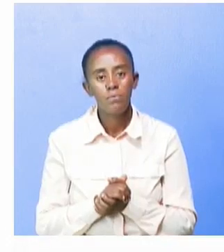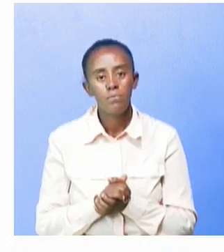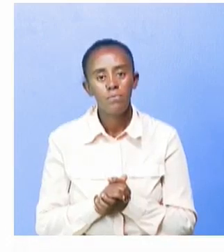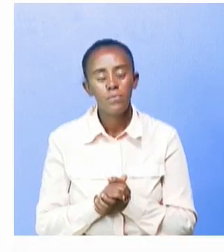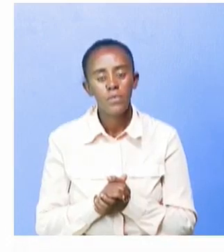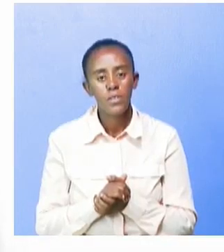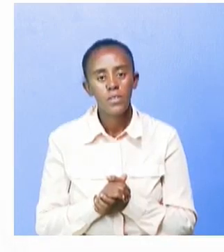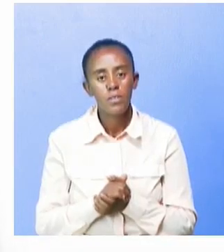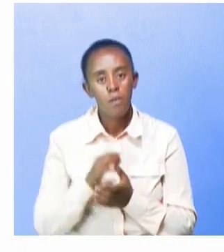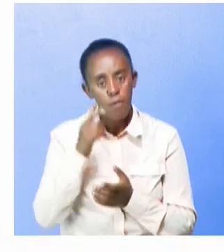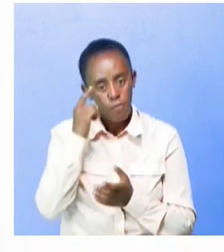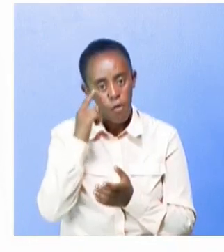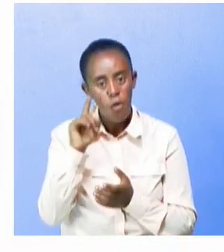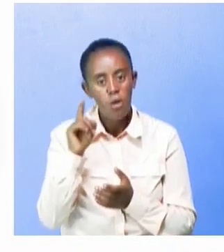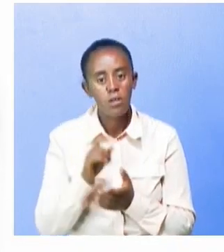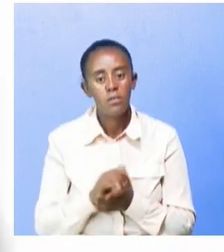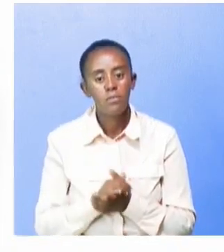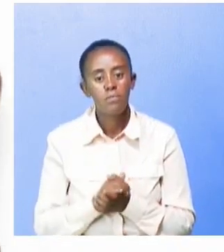for